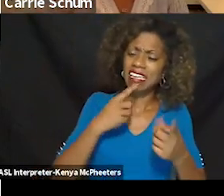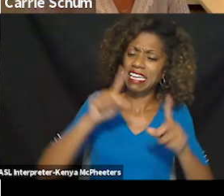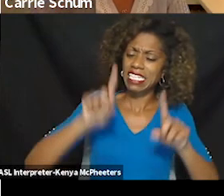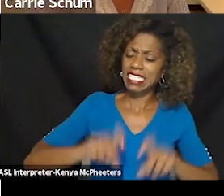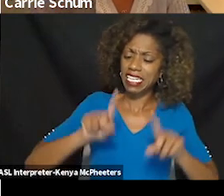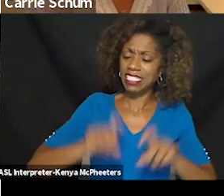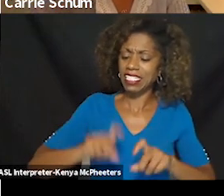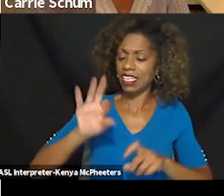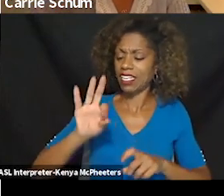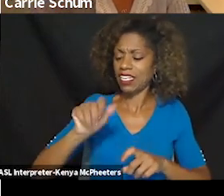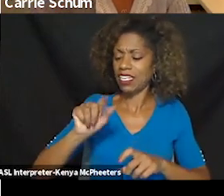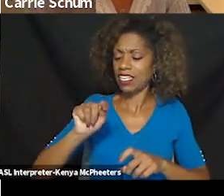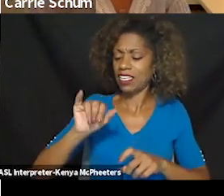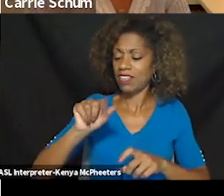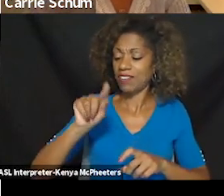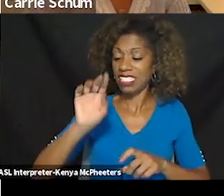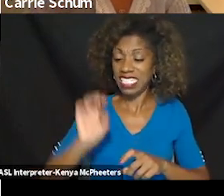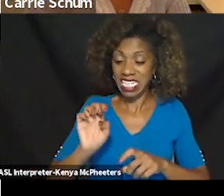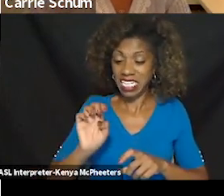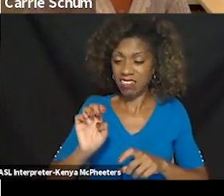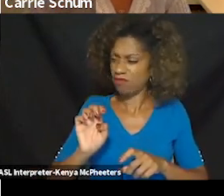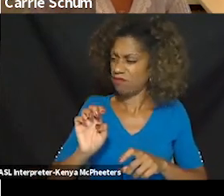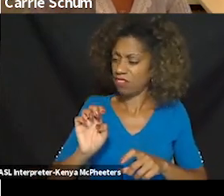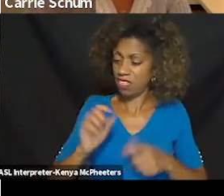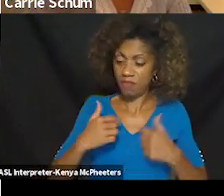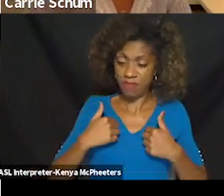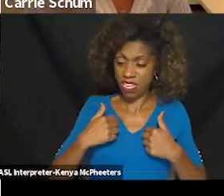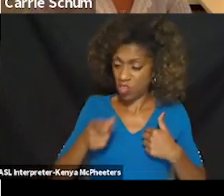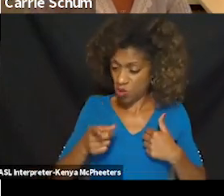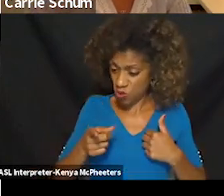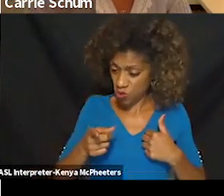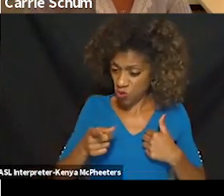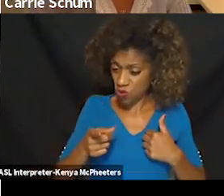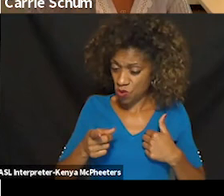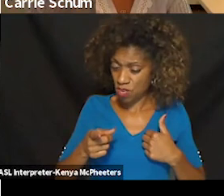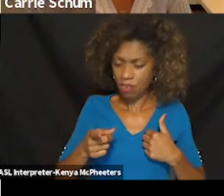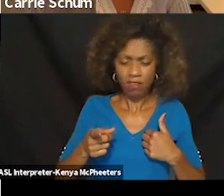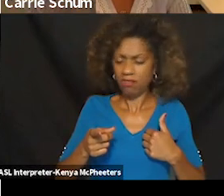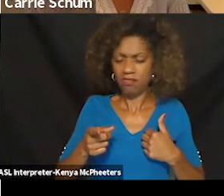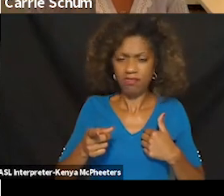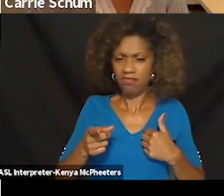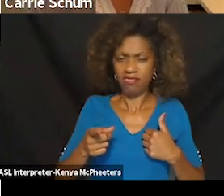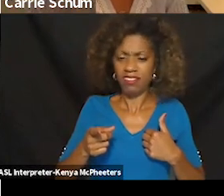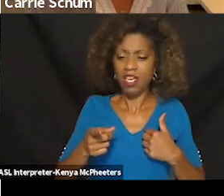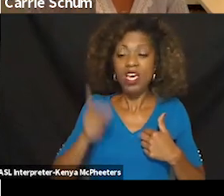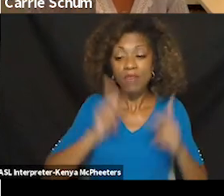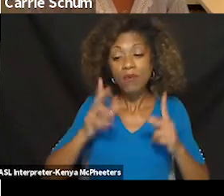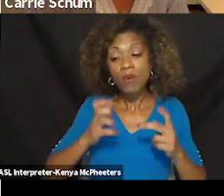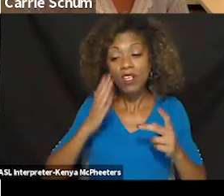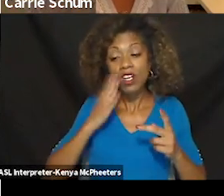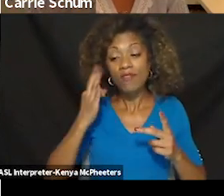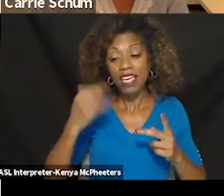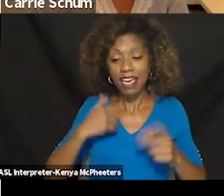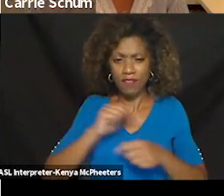continuing to remind people that testing is available and there are times when you need it without worry that people are burned out and don't want it. And the